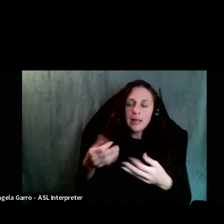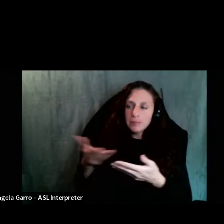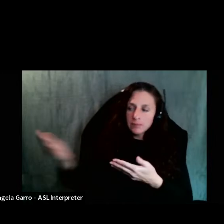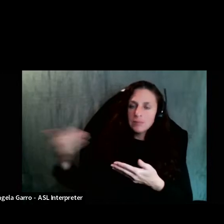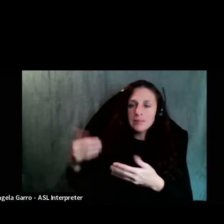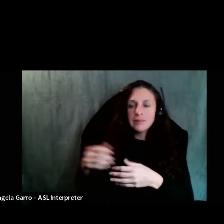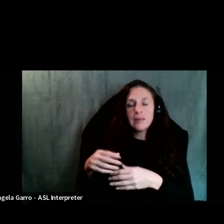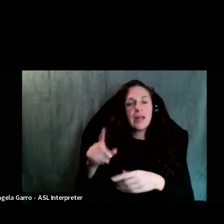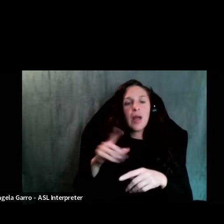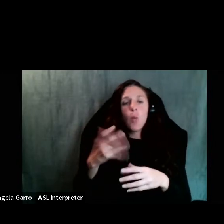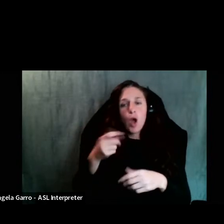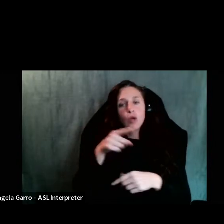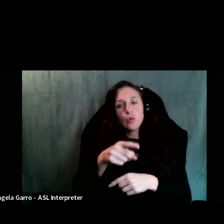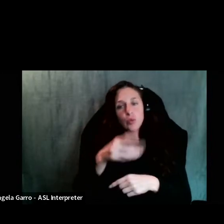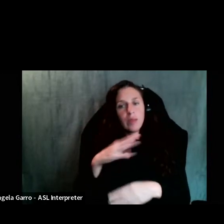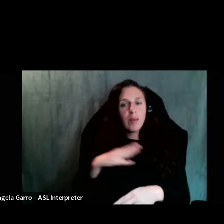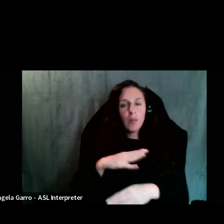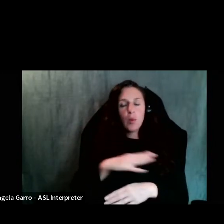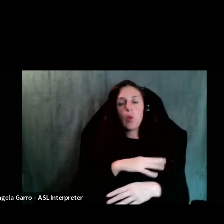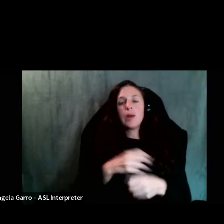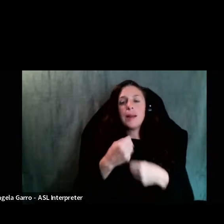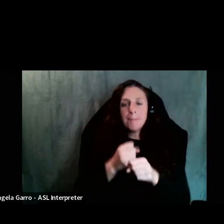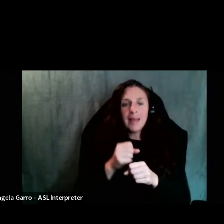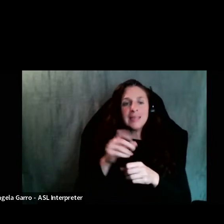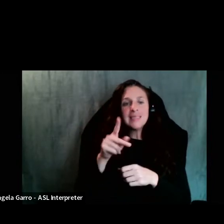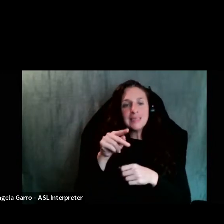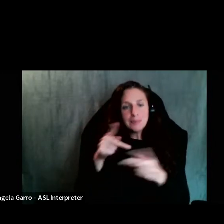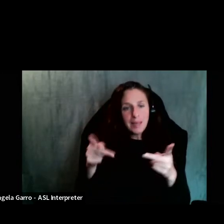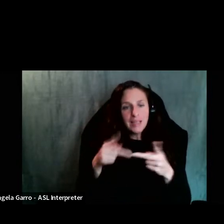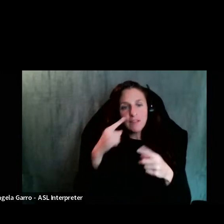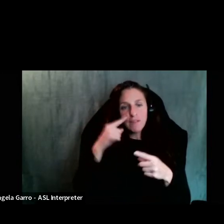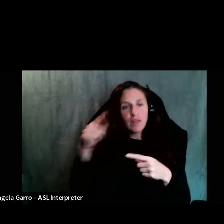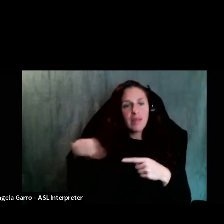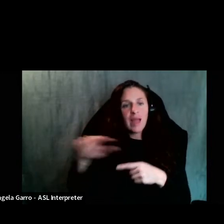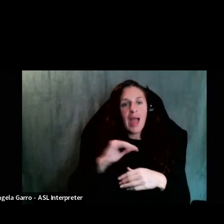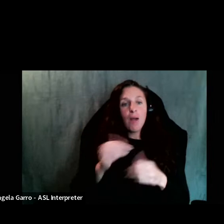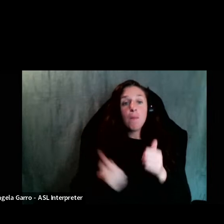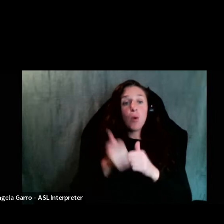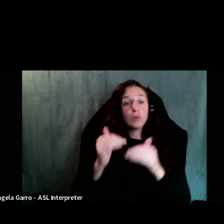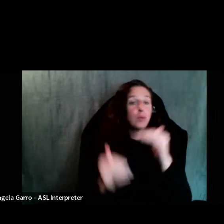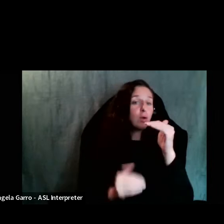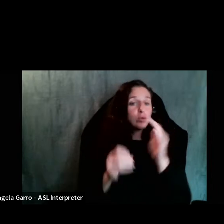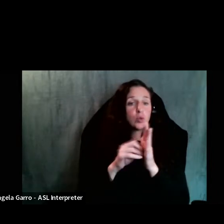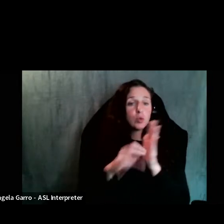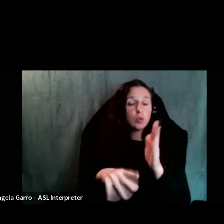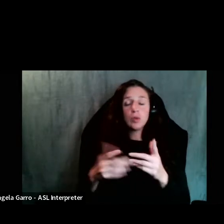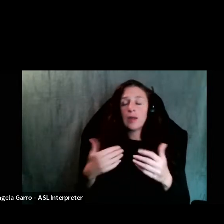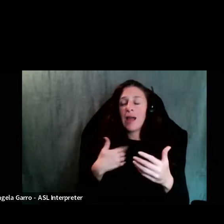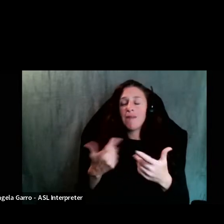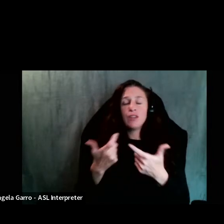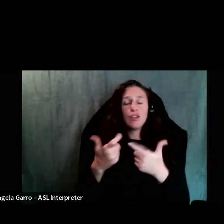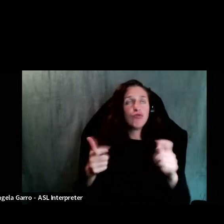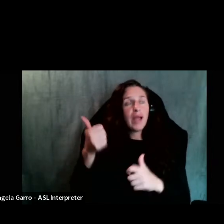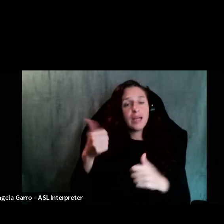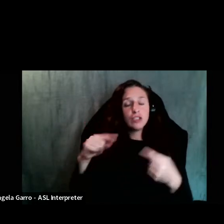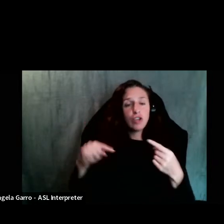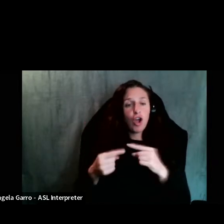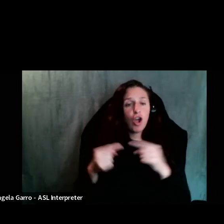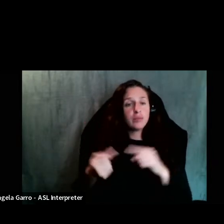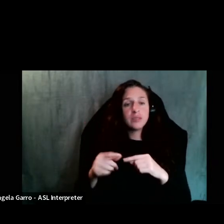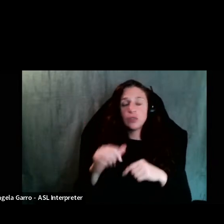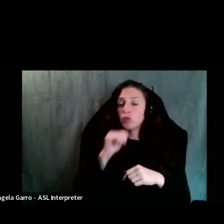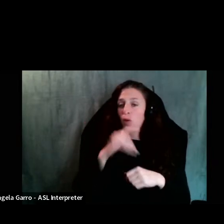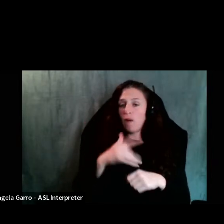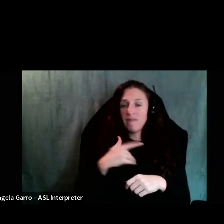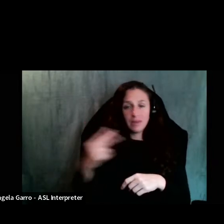this board, and our district to make space for them. Our most marginalized students experiencing the greatest harms do not feel